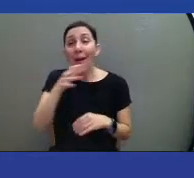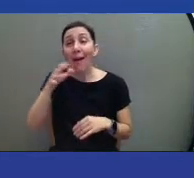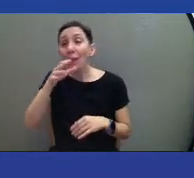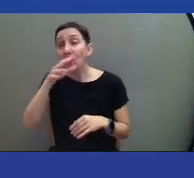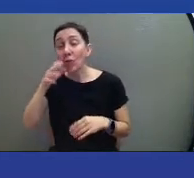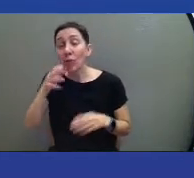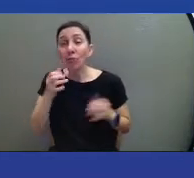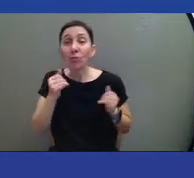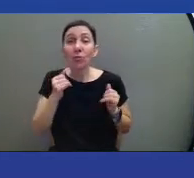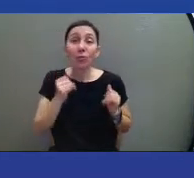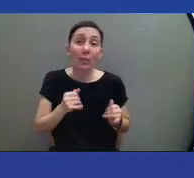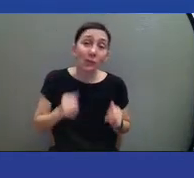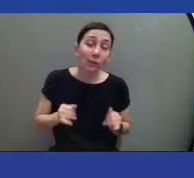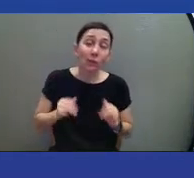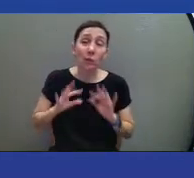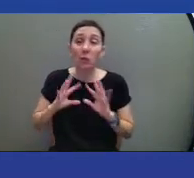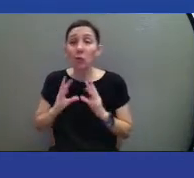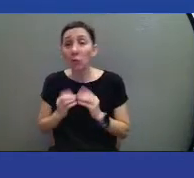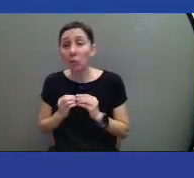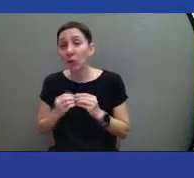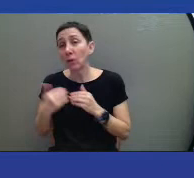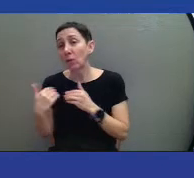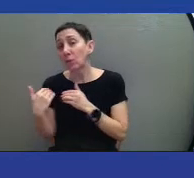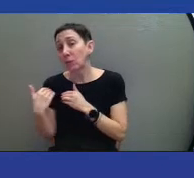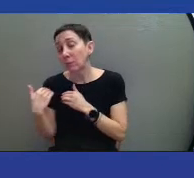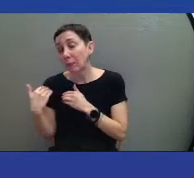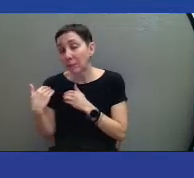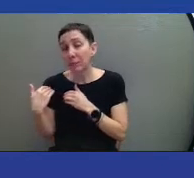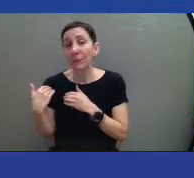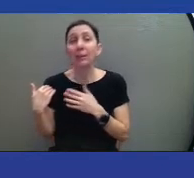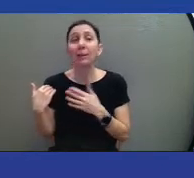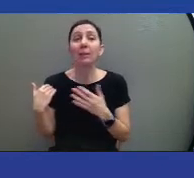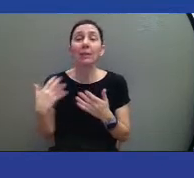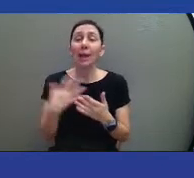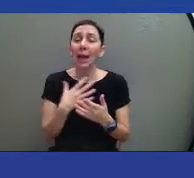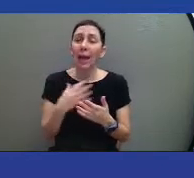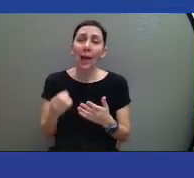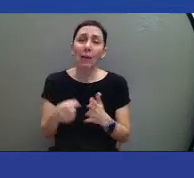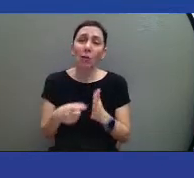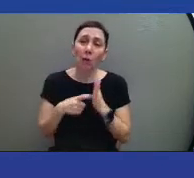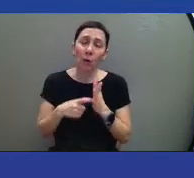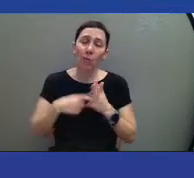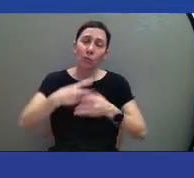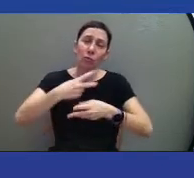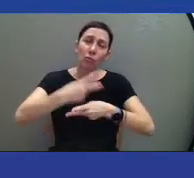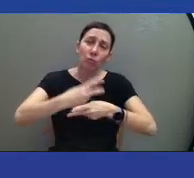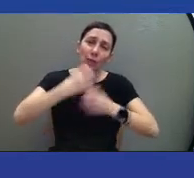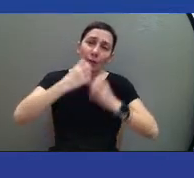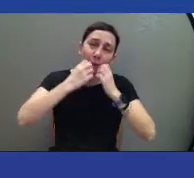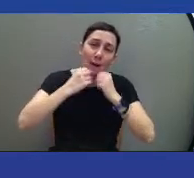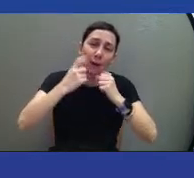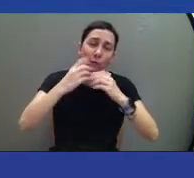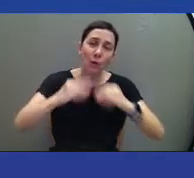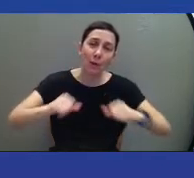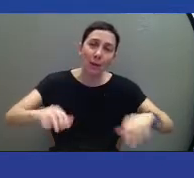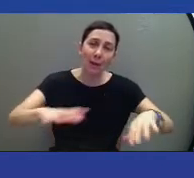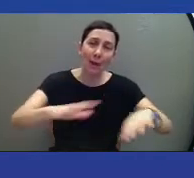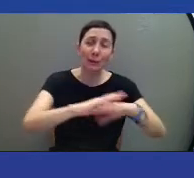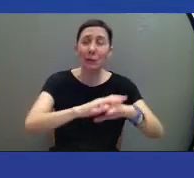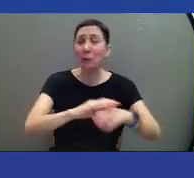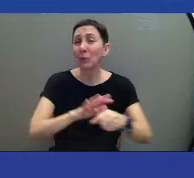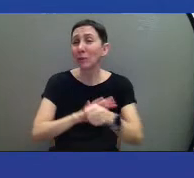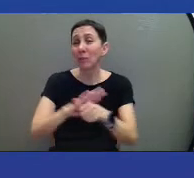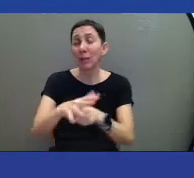familial responsibilities, and there was a strict protocol of caring for the land. led to this abundance of food